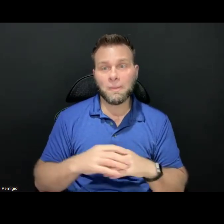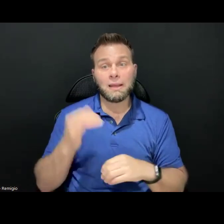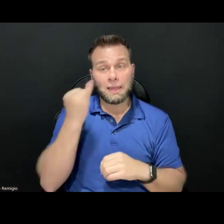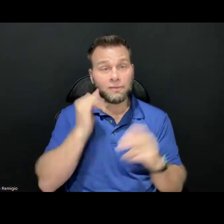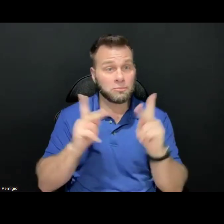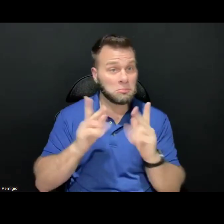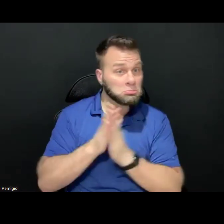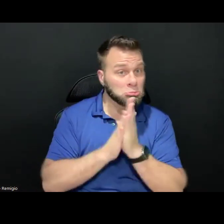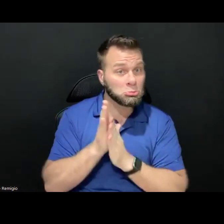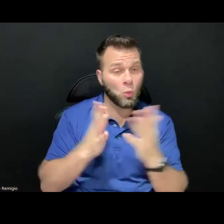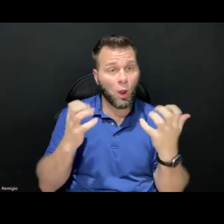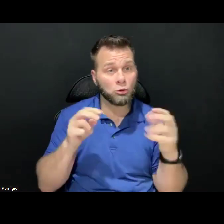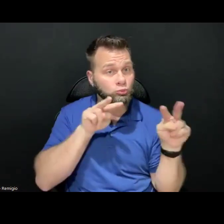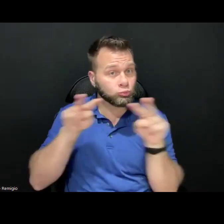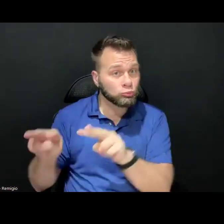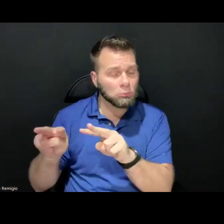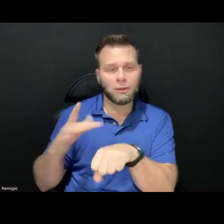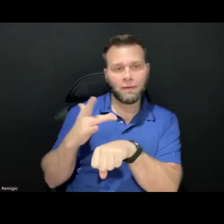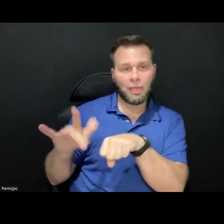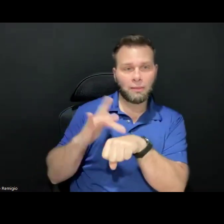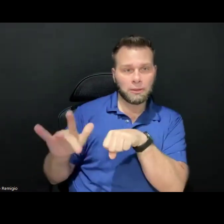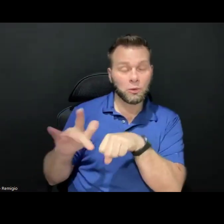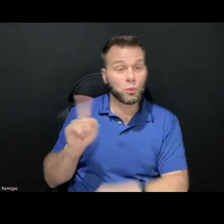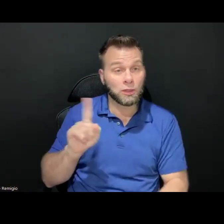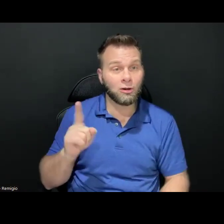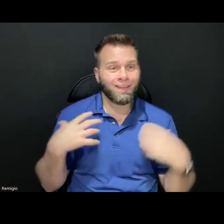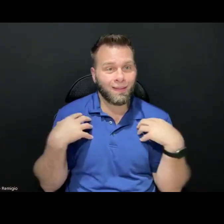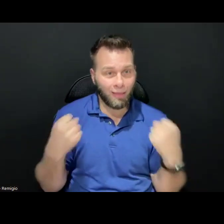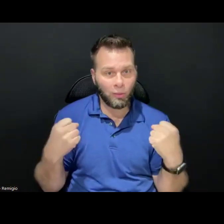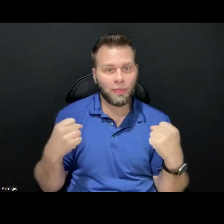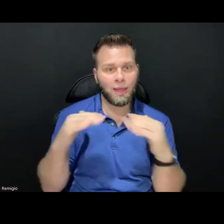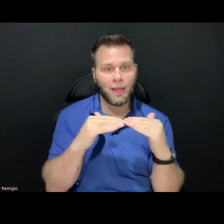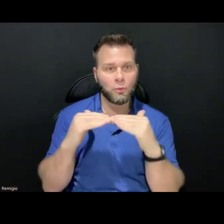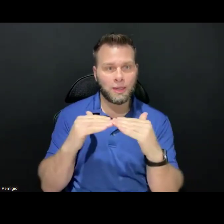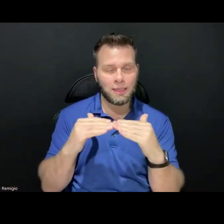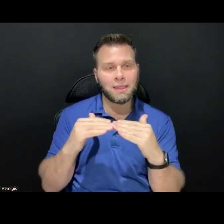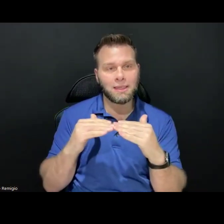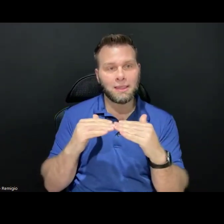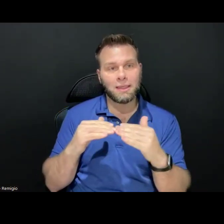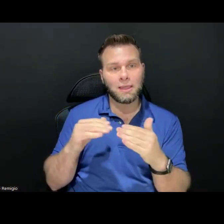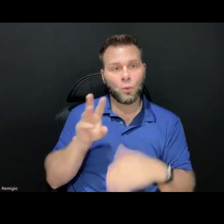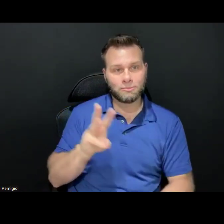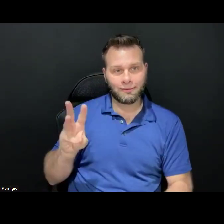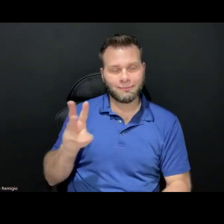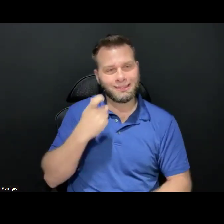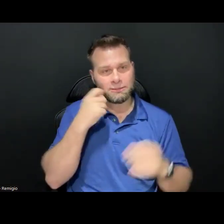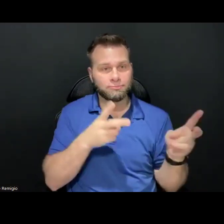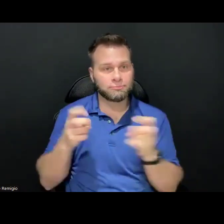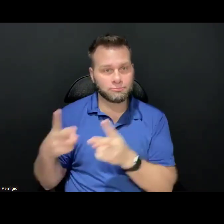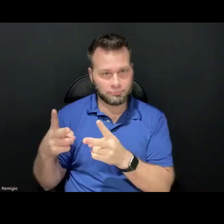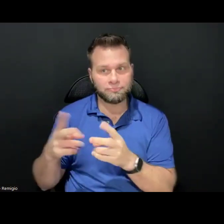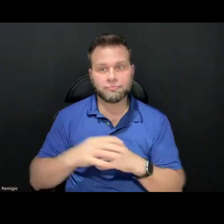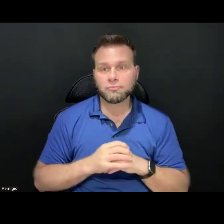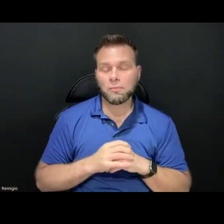in taking a look at that, it's available on the health equity page of our website, and I've just put the link in the chat. So